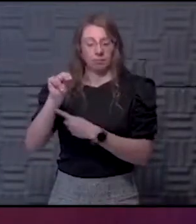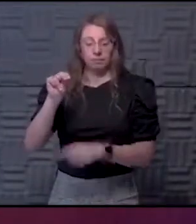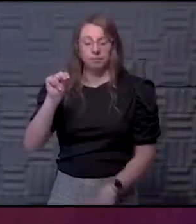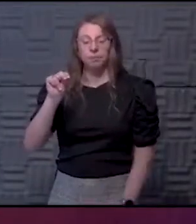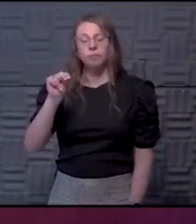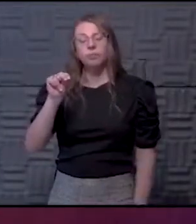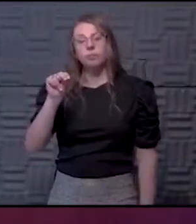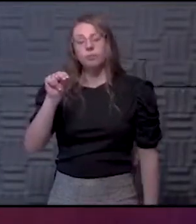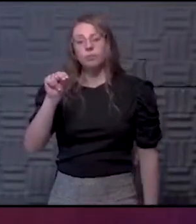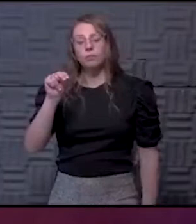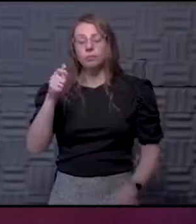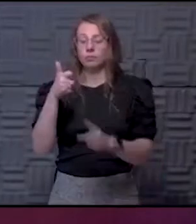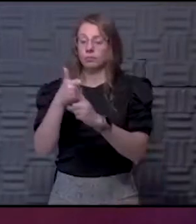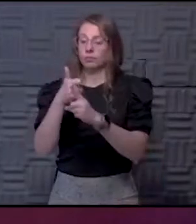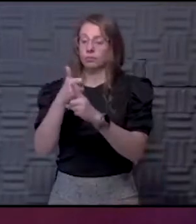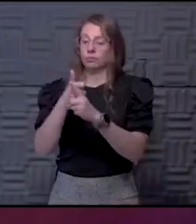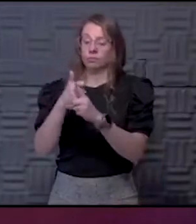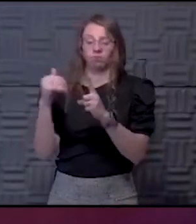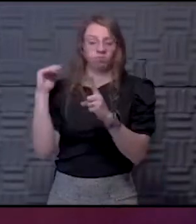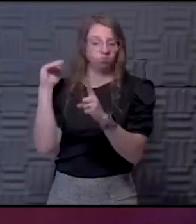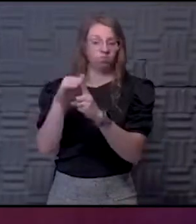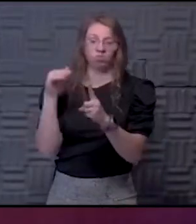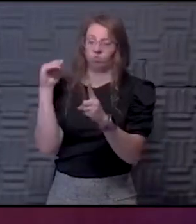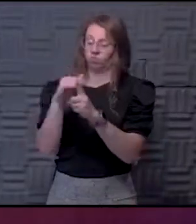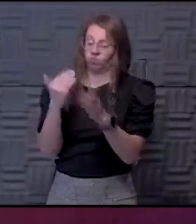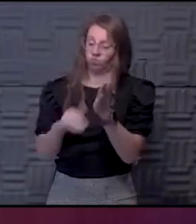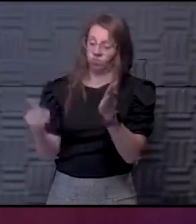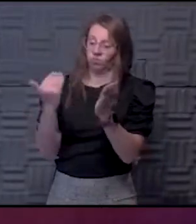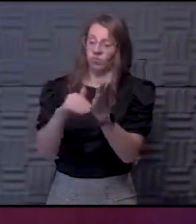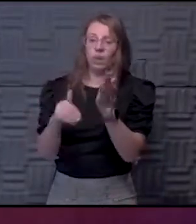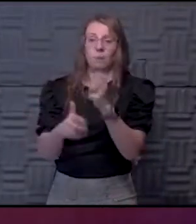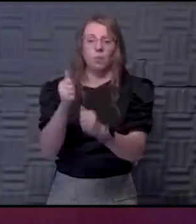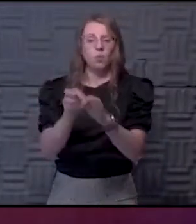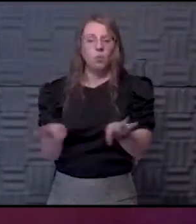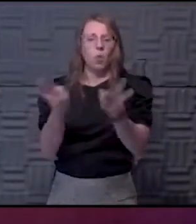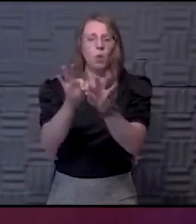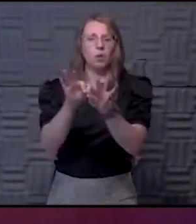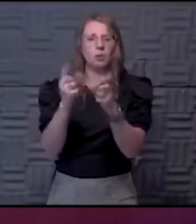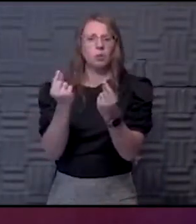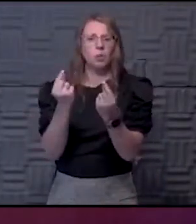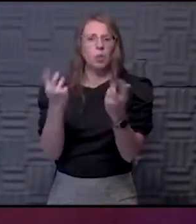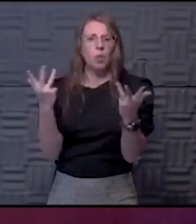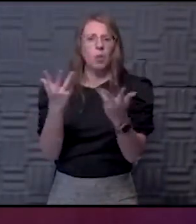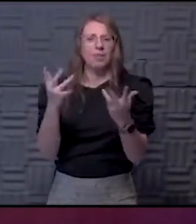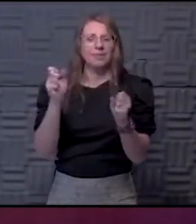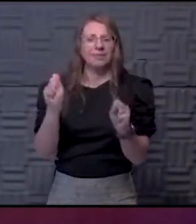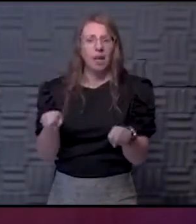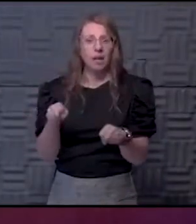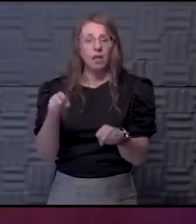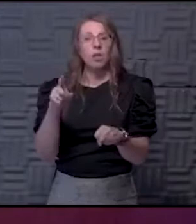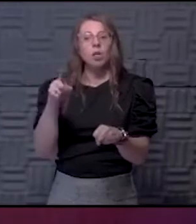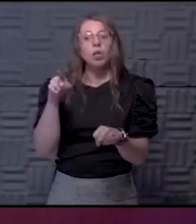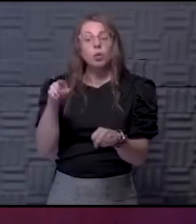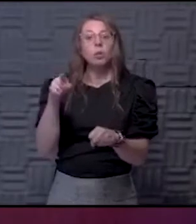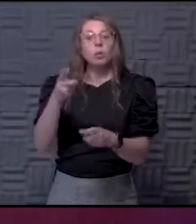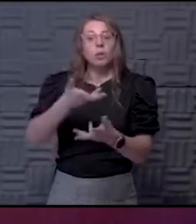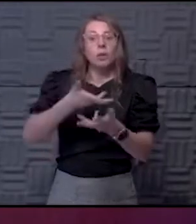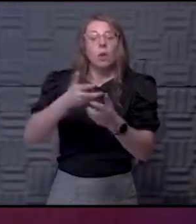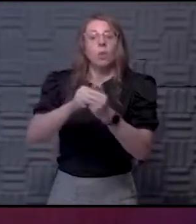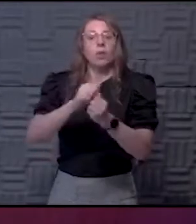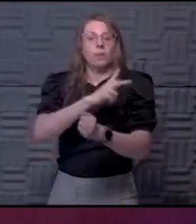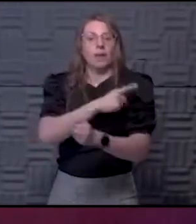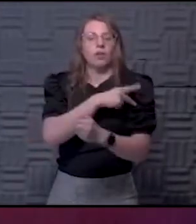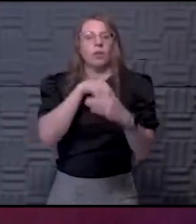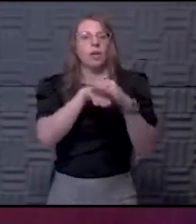very, very aptly reminded us that one of the most important things you could do as you interacted with your patients was enter the